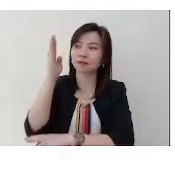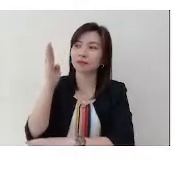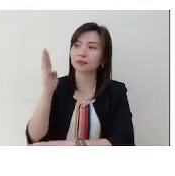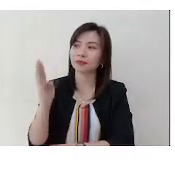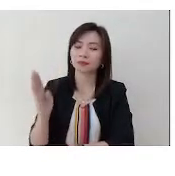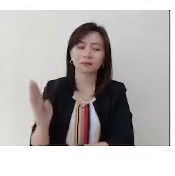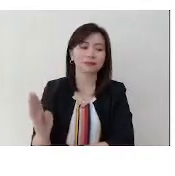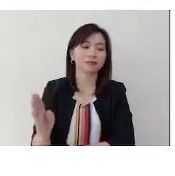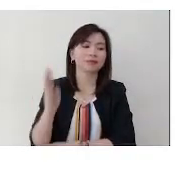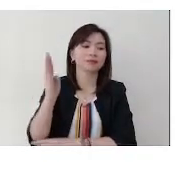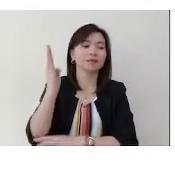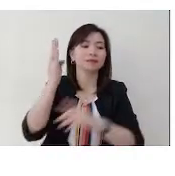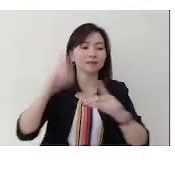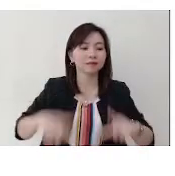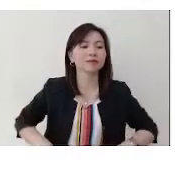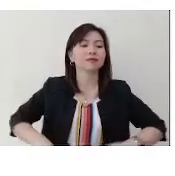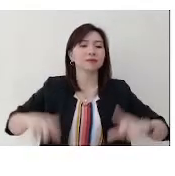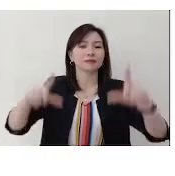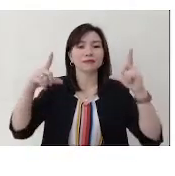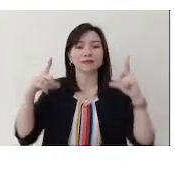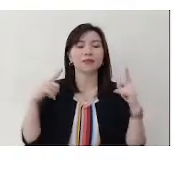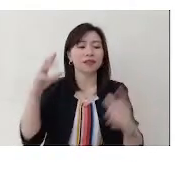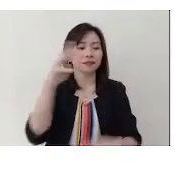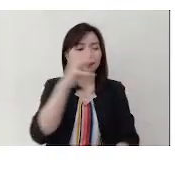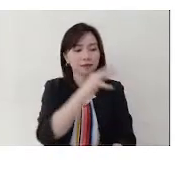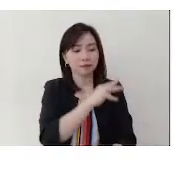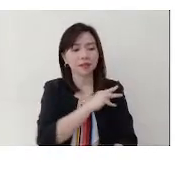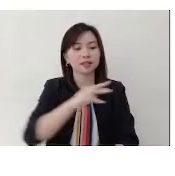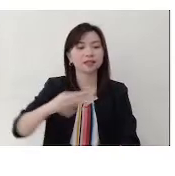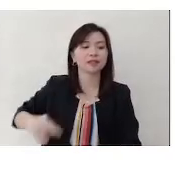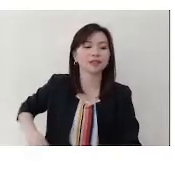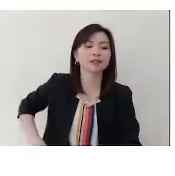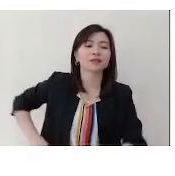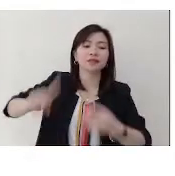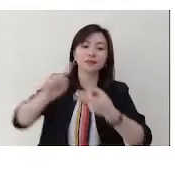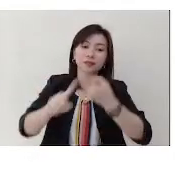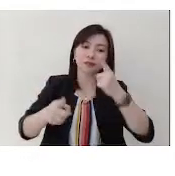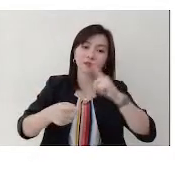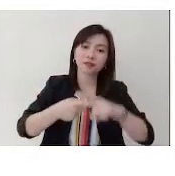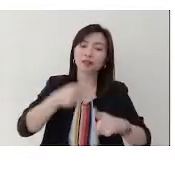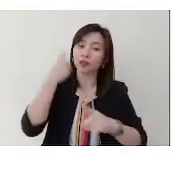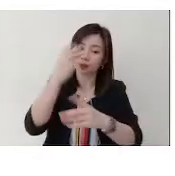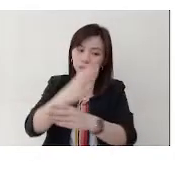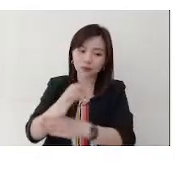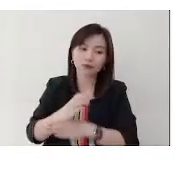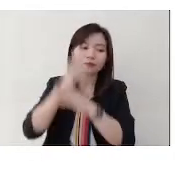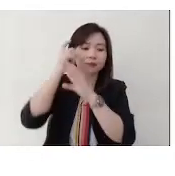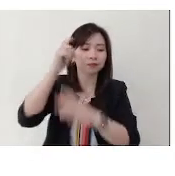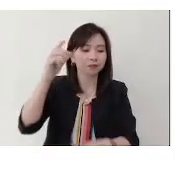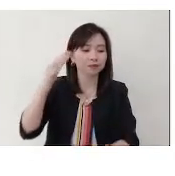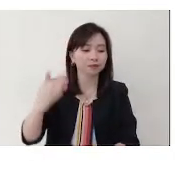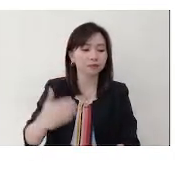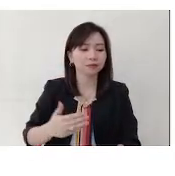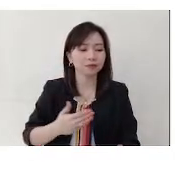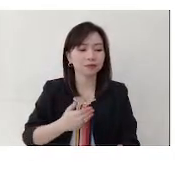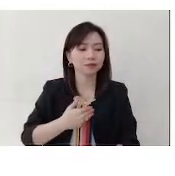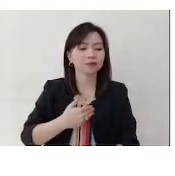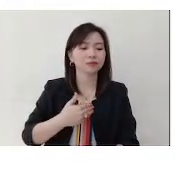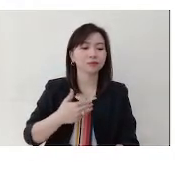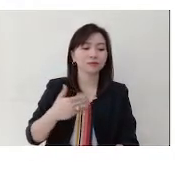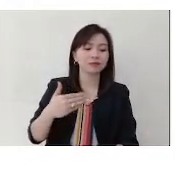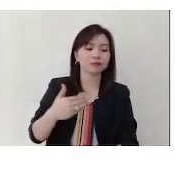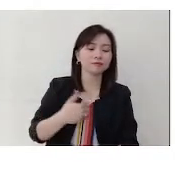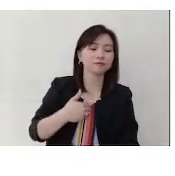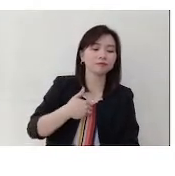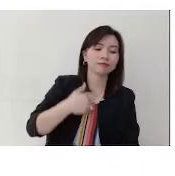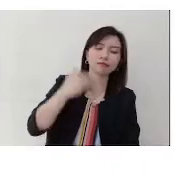Almighty God, the Living Master, is a friend who cares for me.